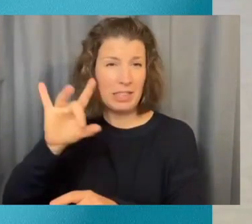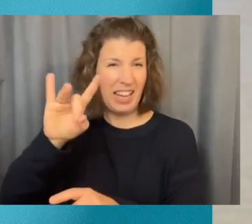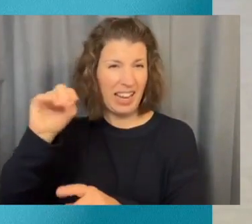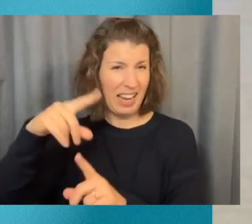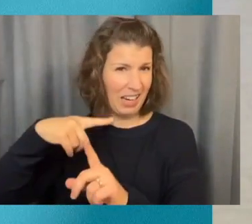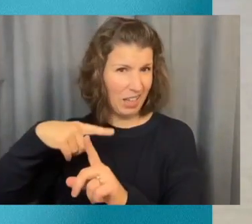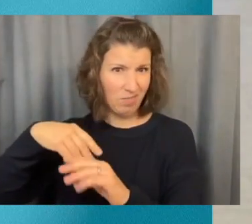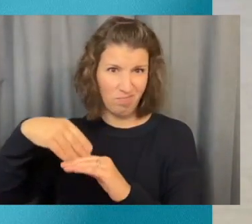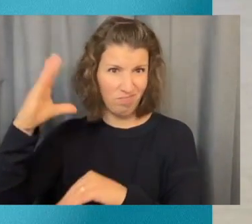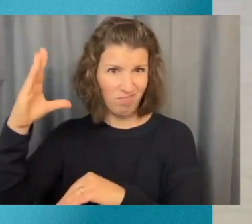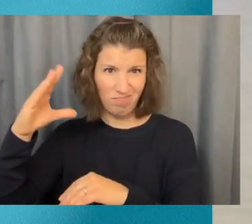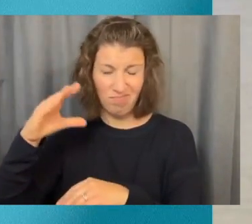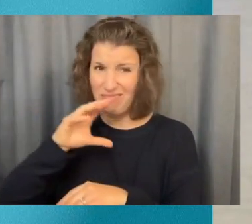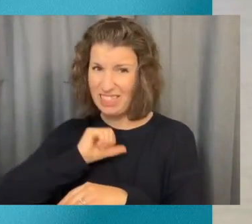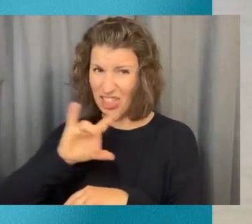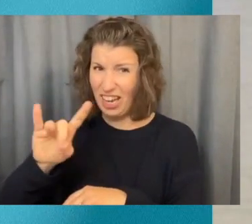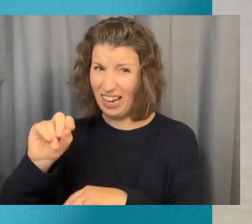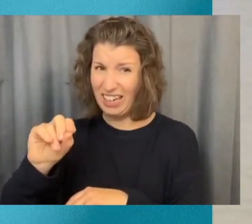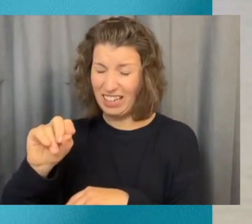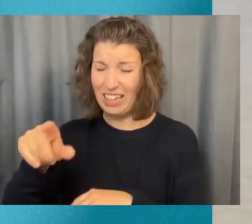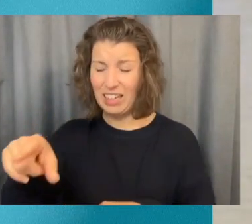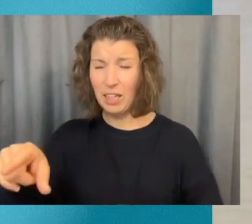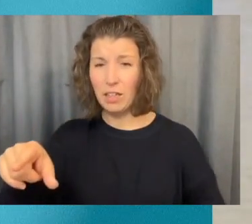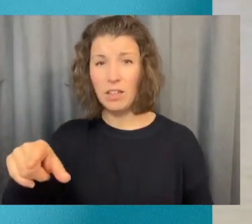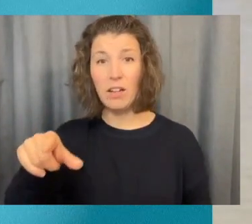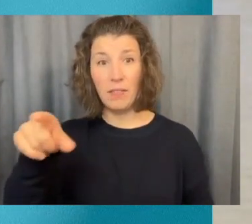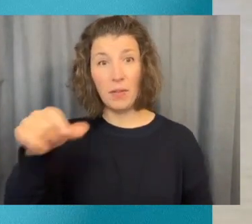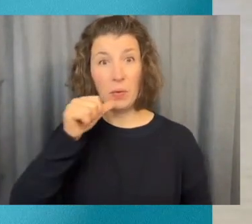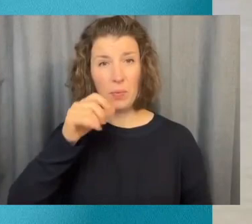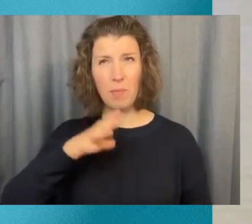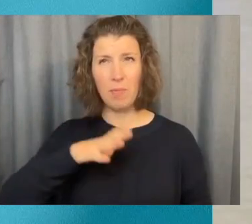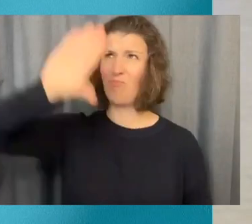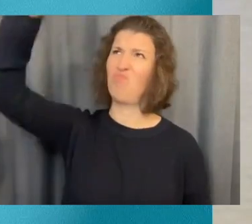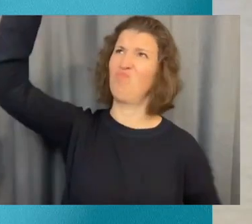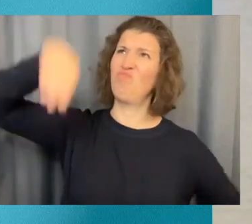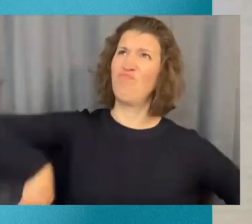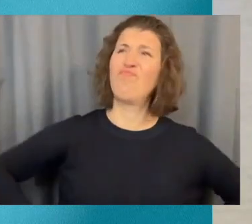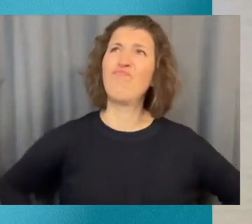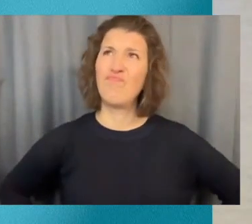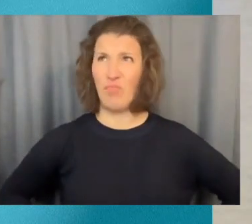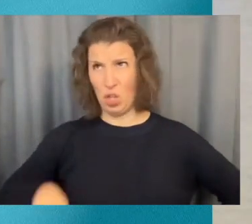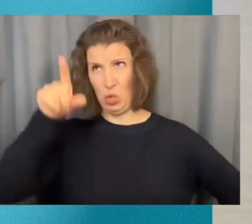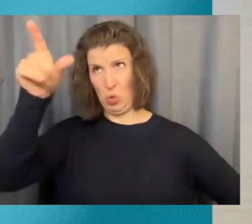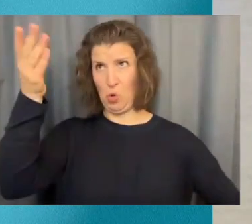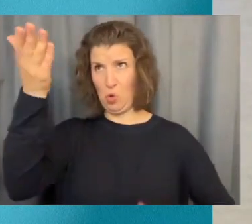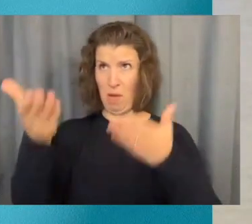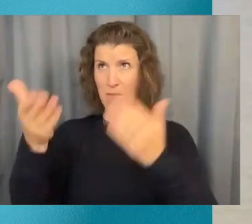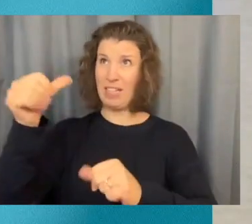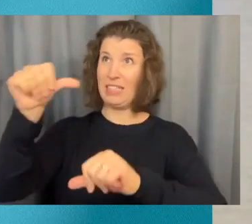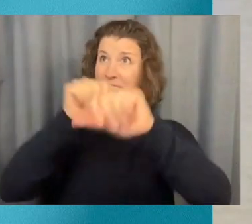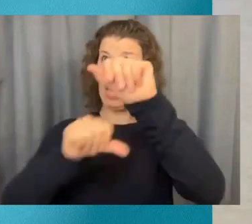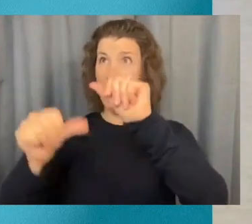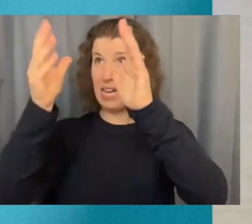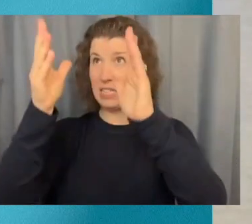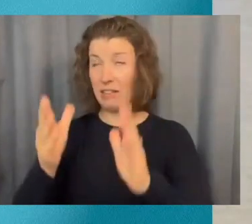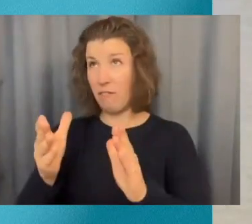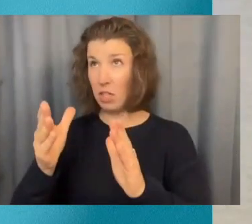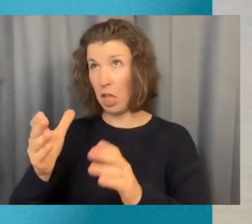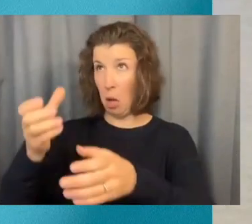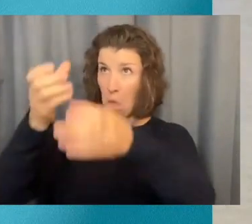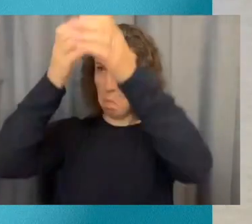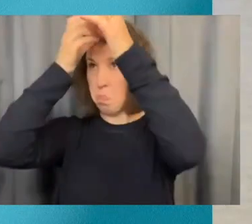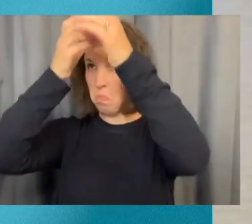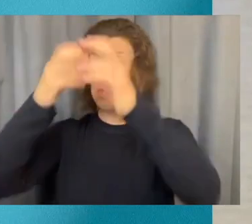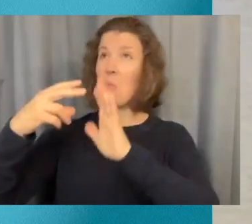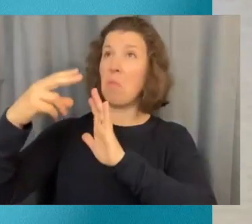And she reminded us that while they, as she put it, may be scientifically illiterate, that we were